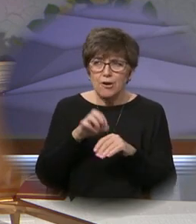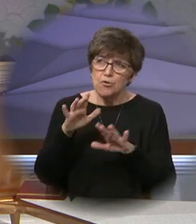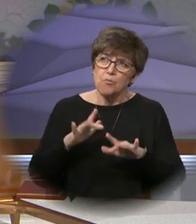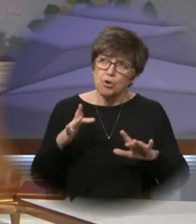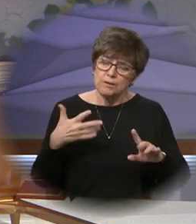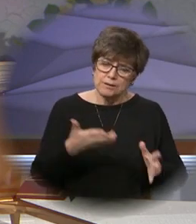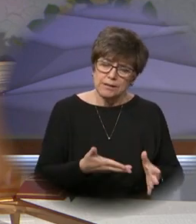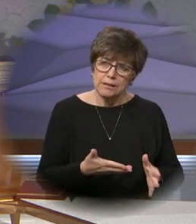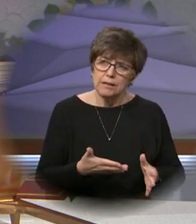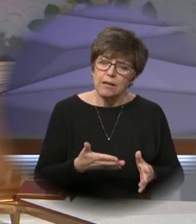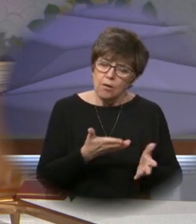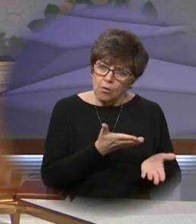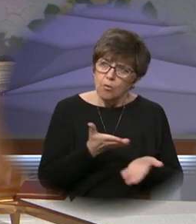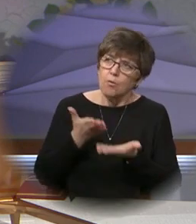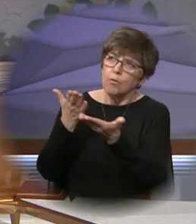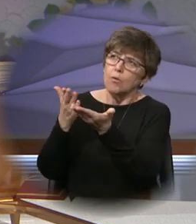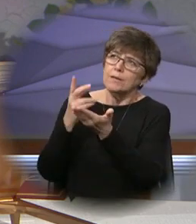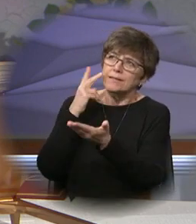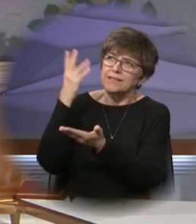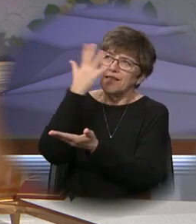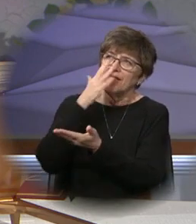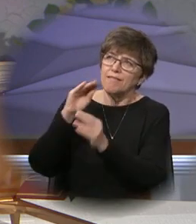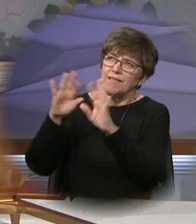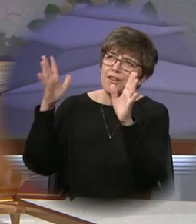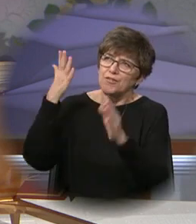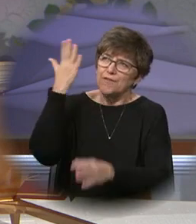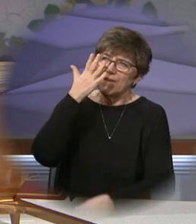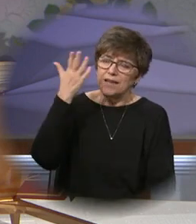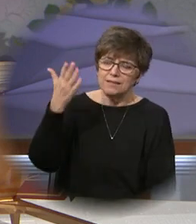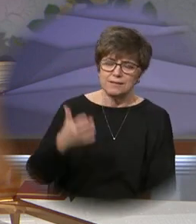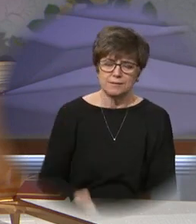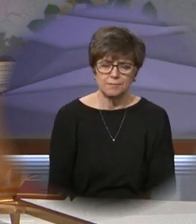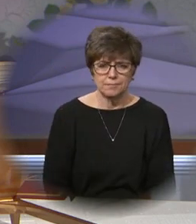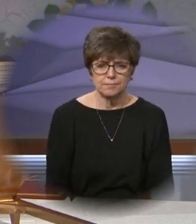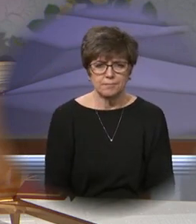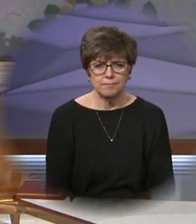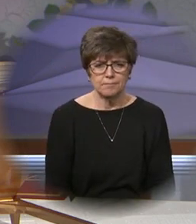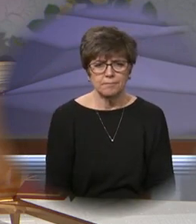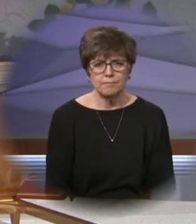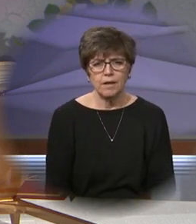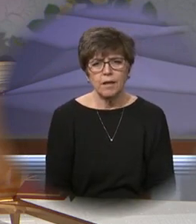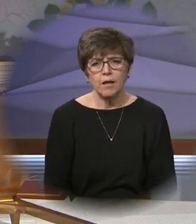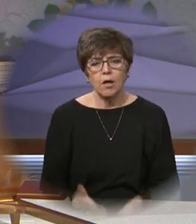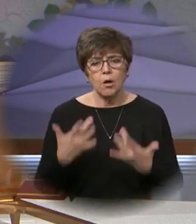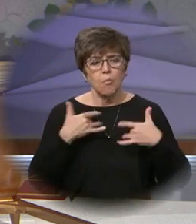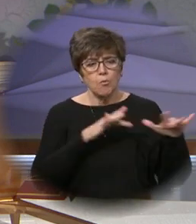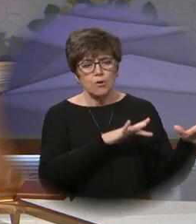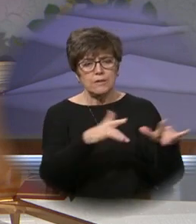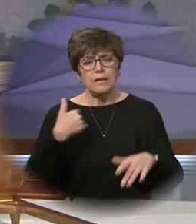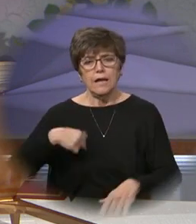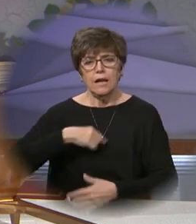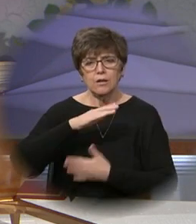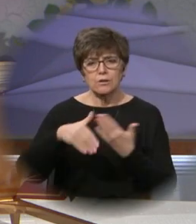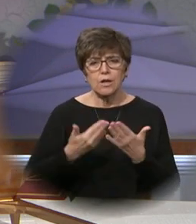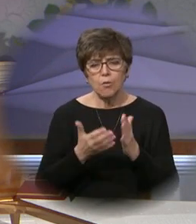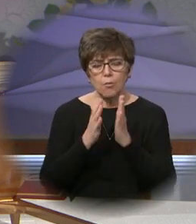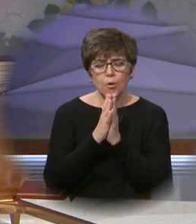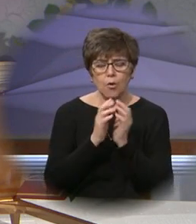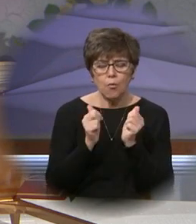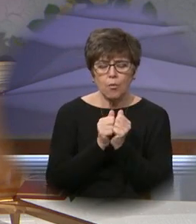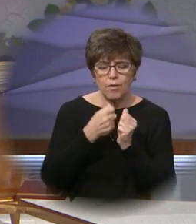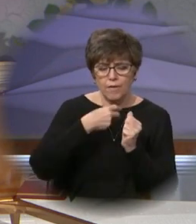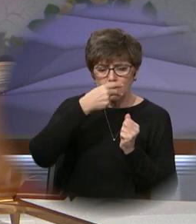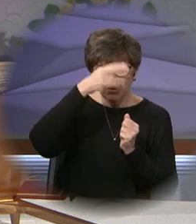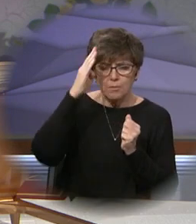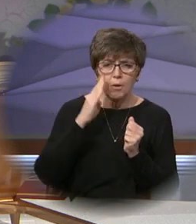mercy. Welcome them into the light of your face. Have mercy on us all, we pray, that with the Blessed Virgin